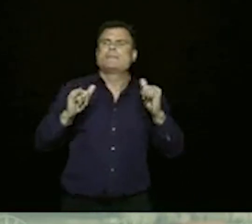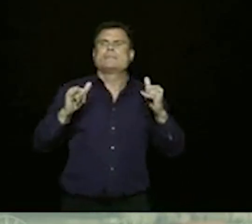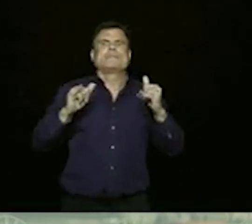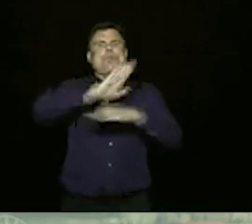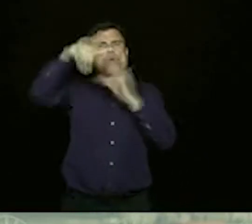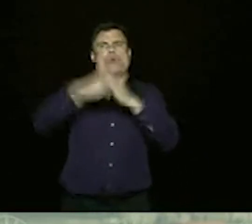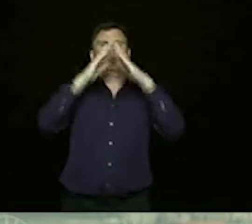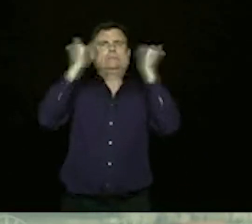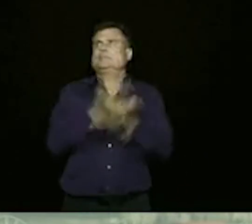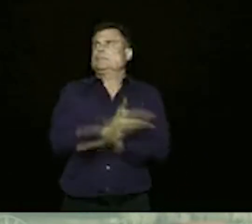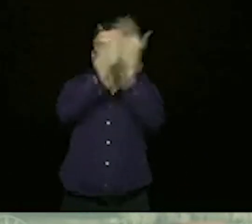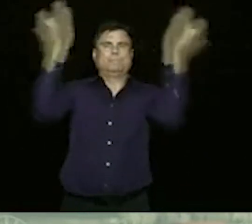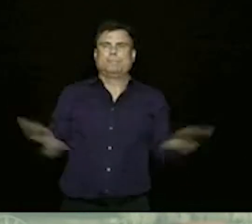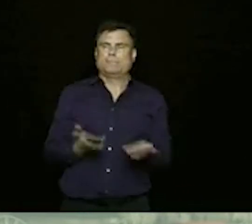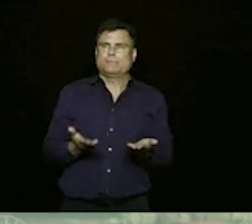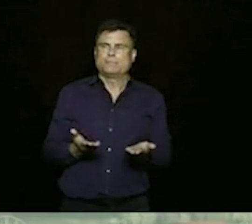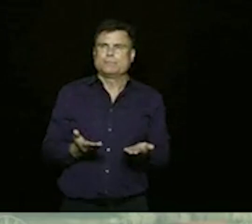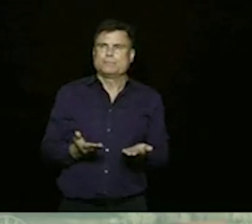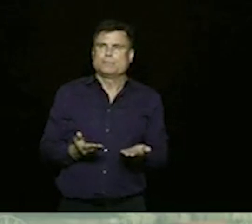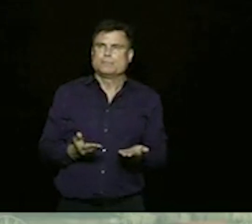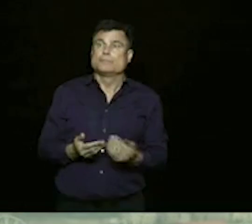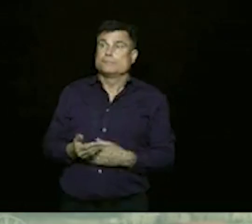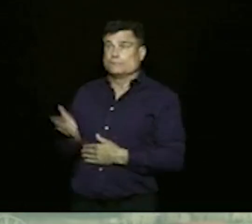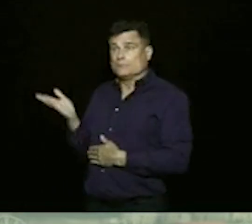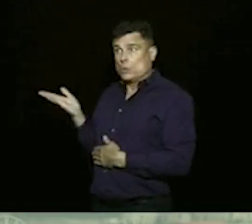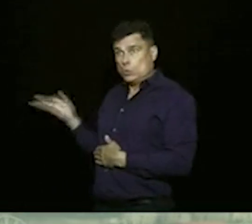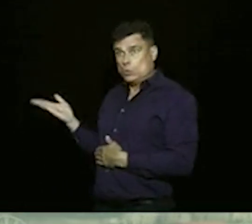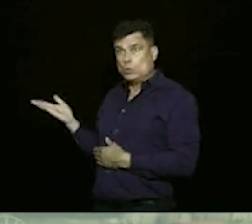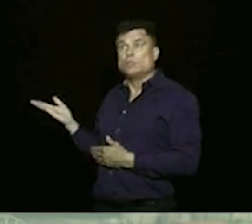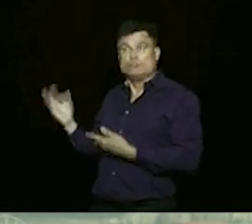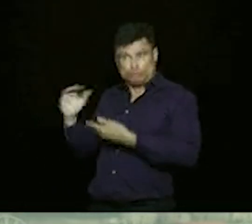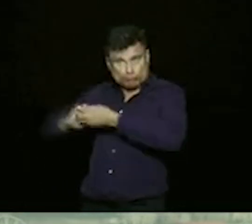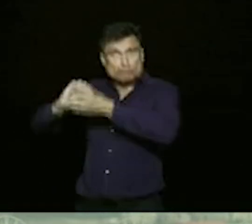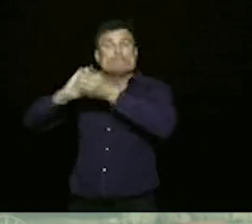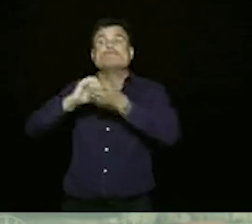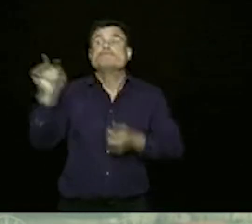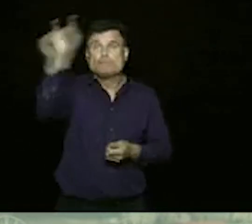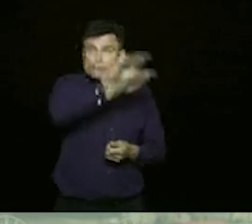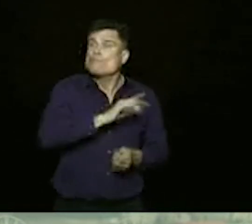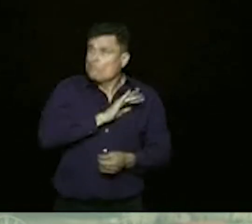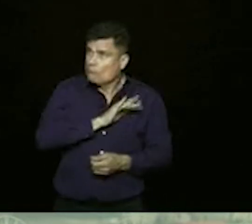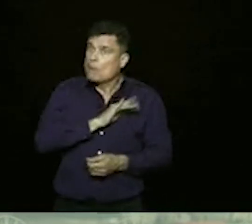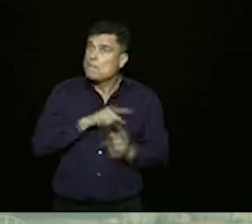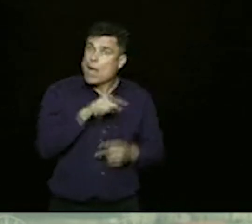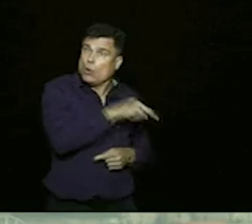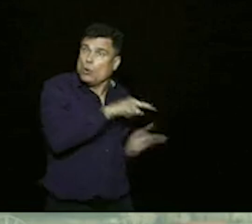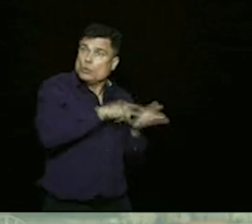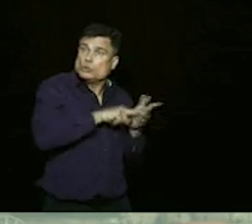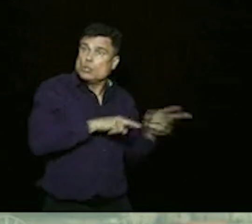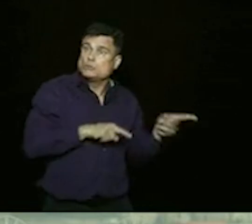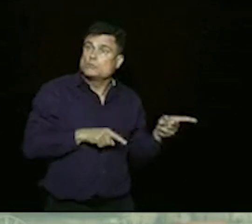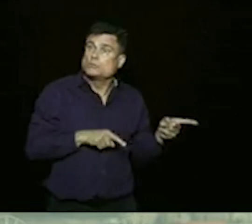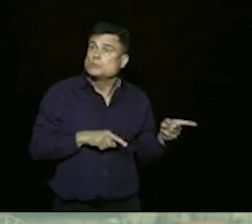to have this investigation be more than a month? It could be months, or do you expect it to be weeks? Well,